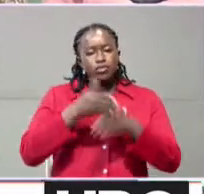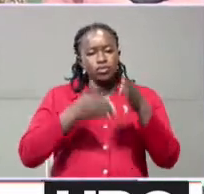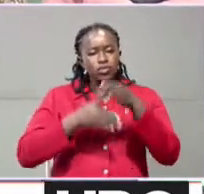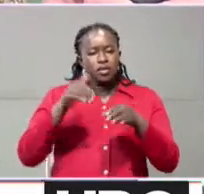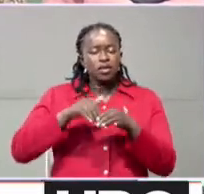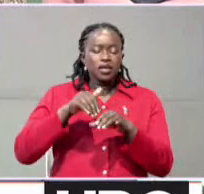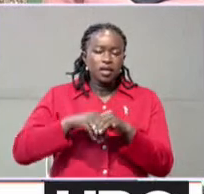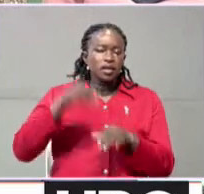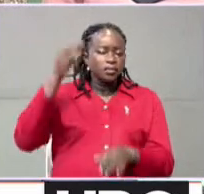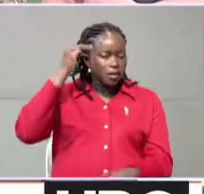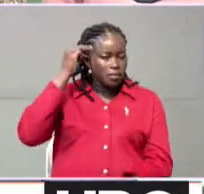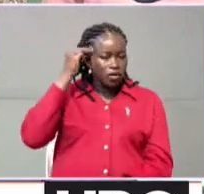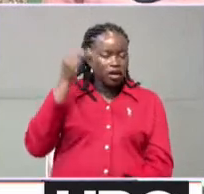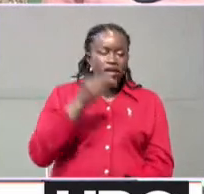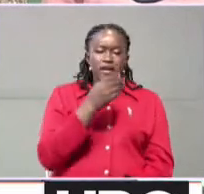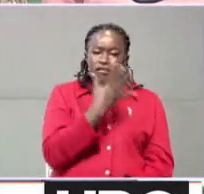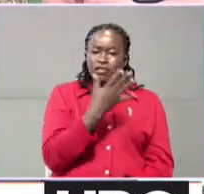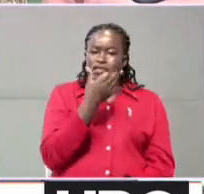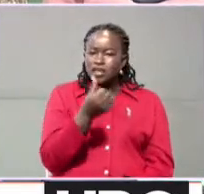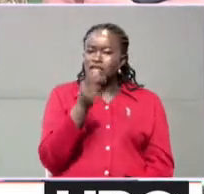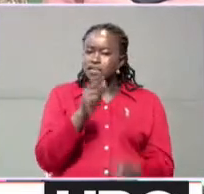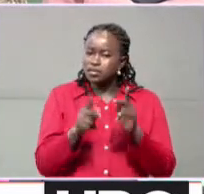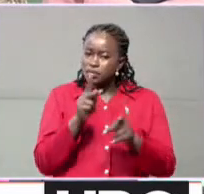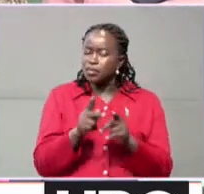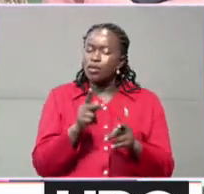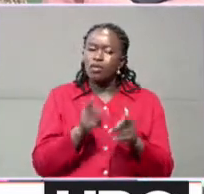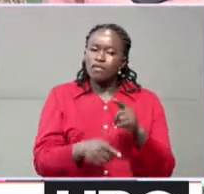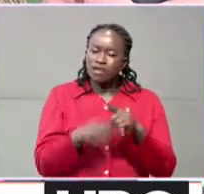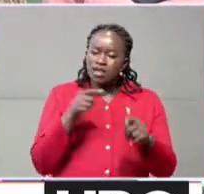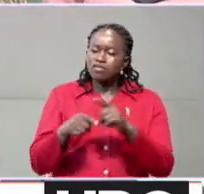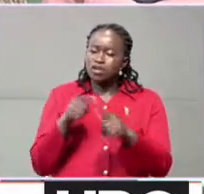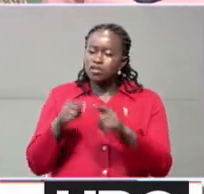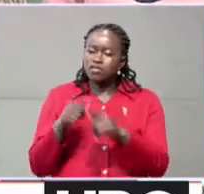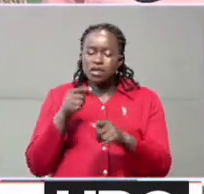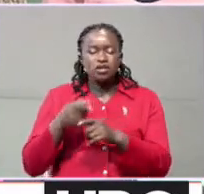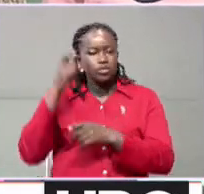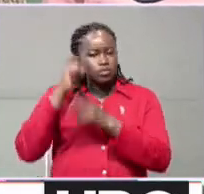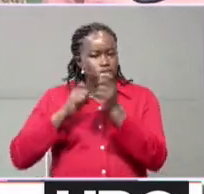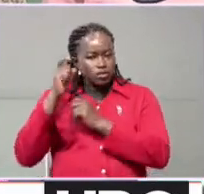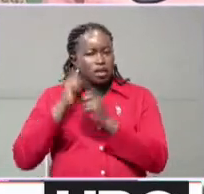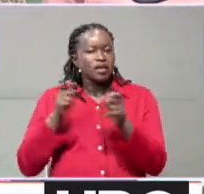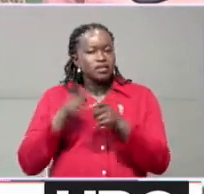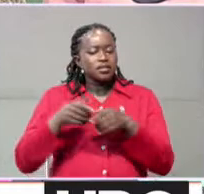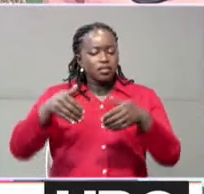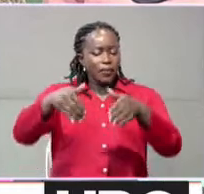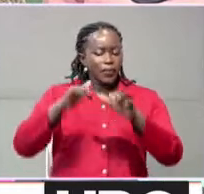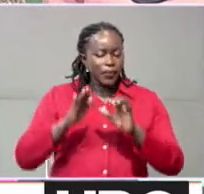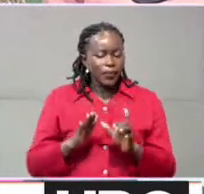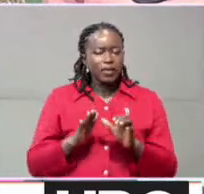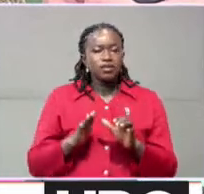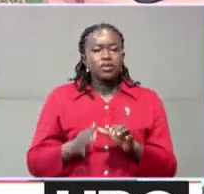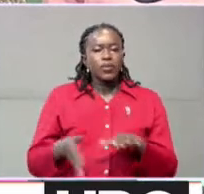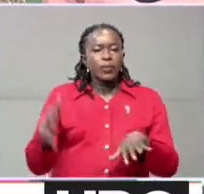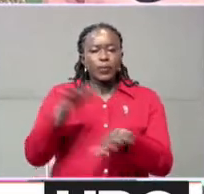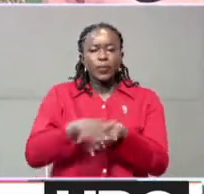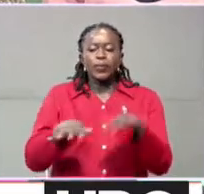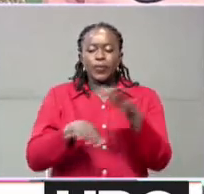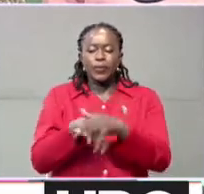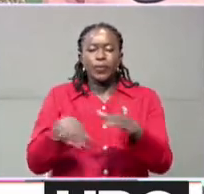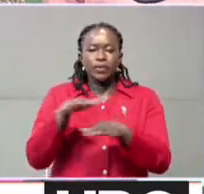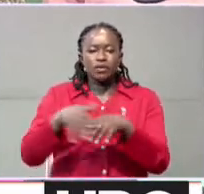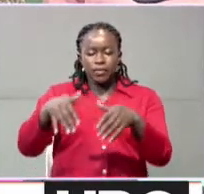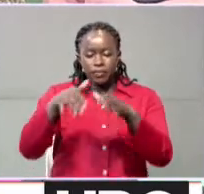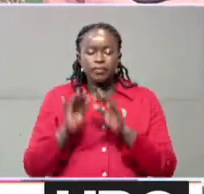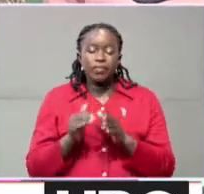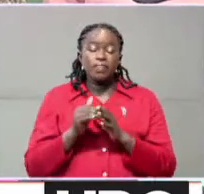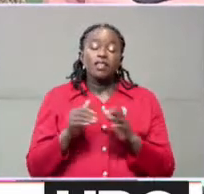the 56 people who were massacred by the lra and buried in a mass grave his exchange the president of